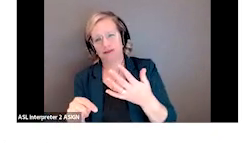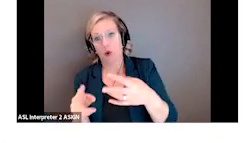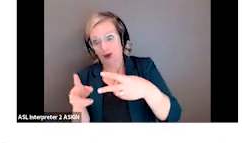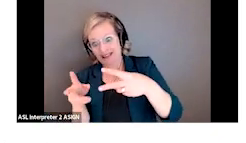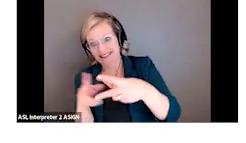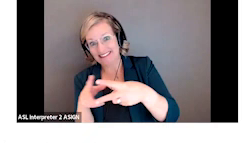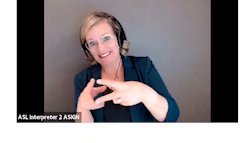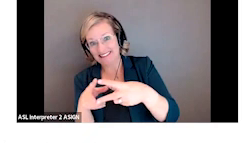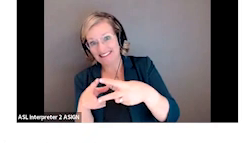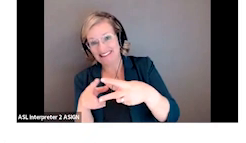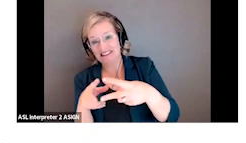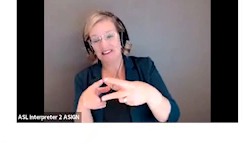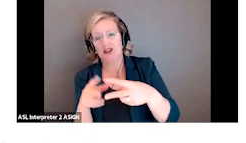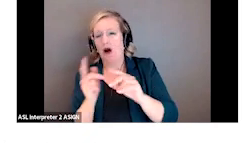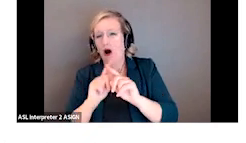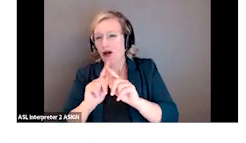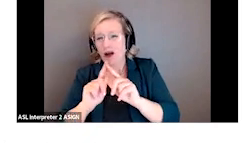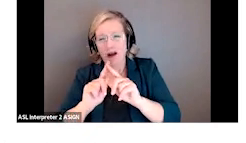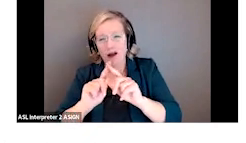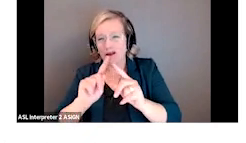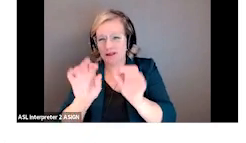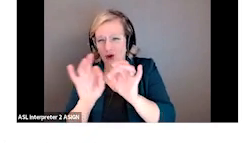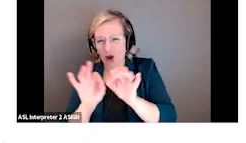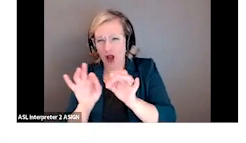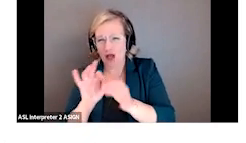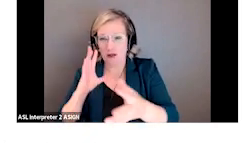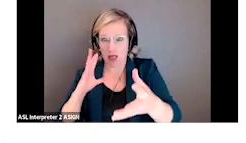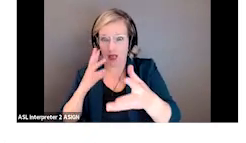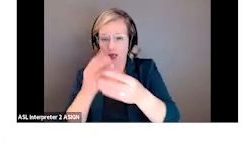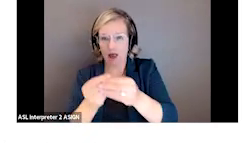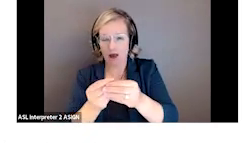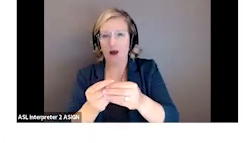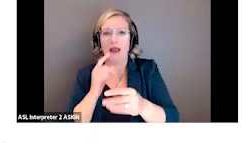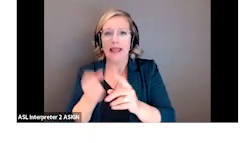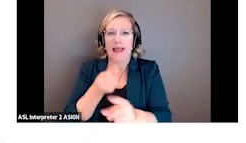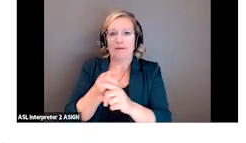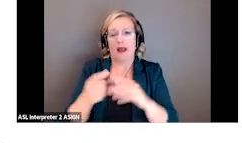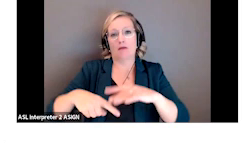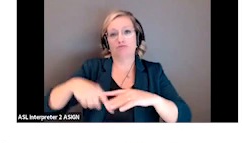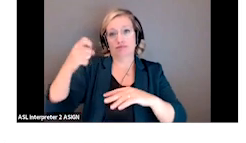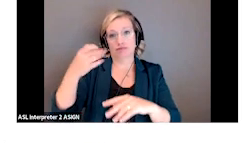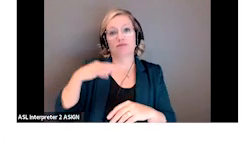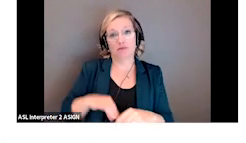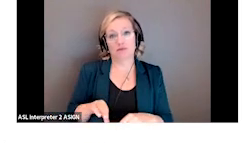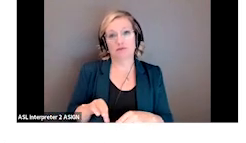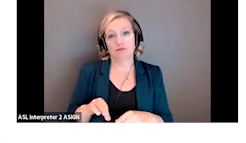know all these different little bits and pieces that are going to take away profitability from us.